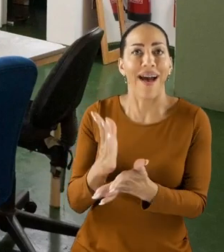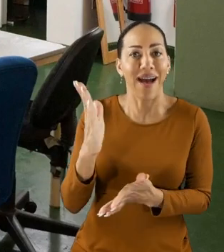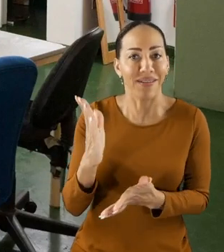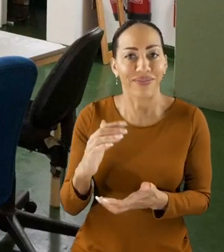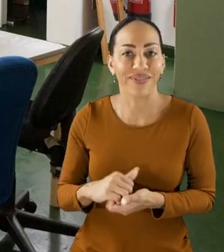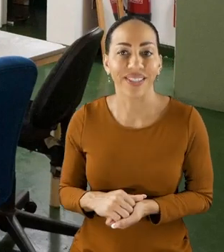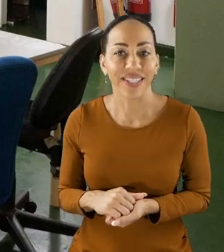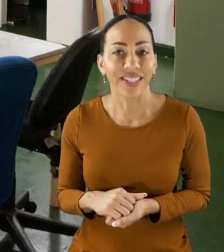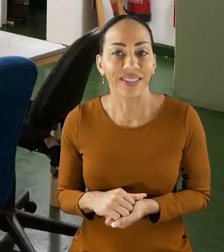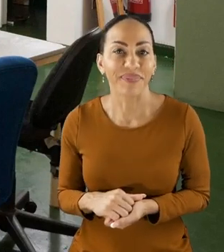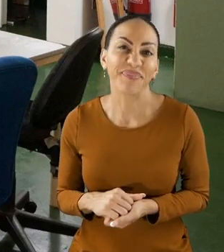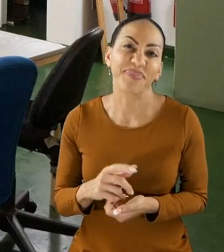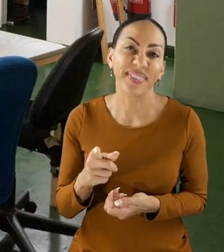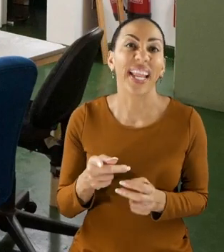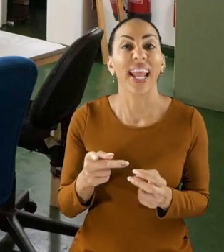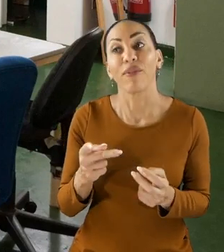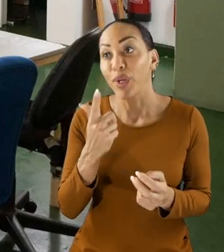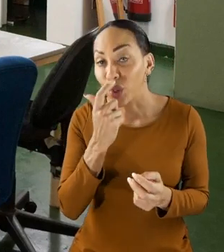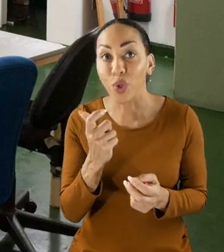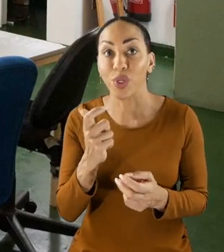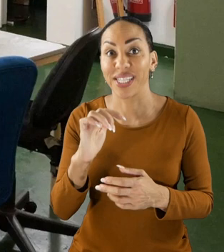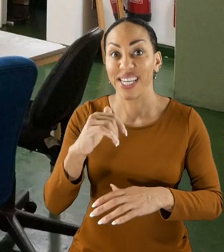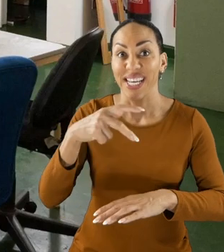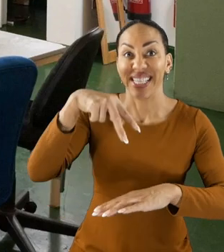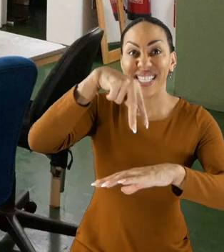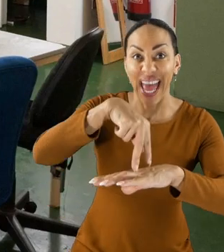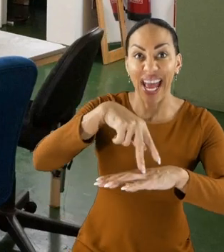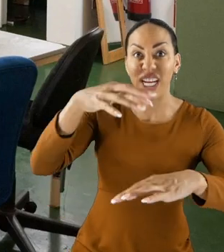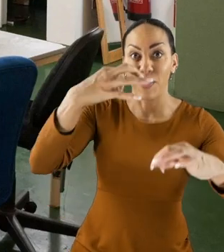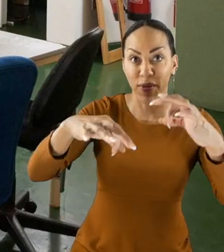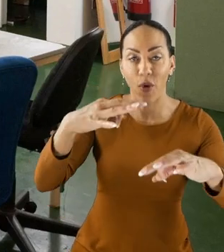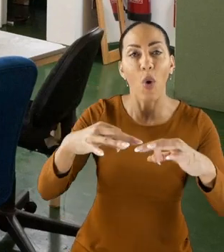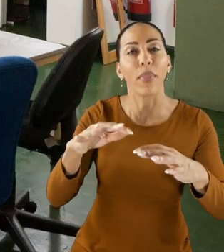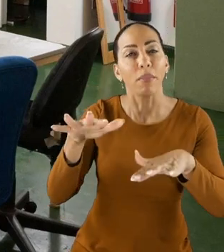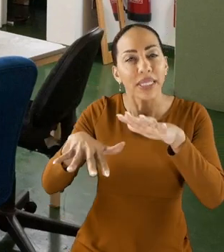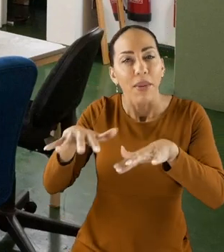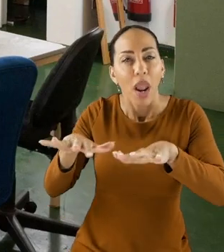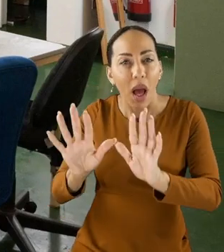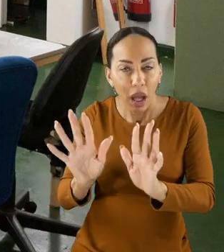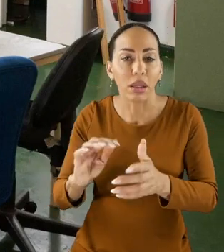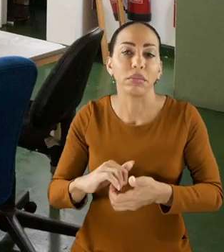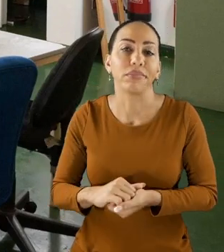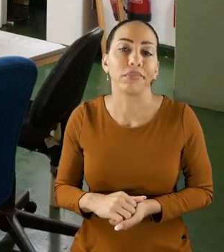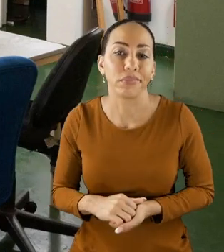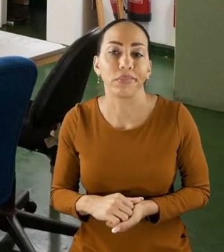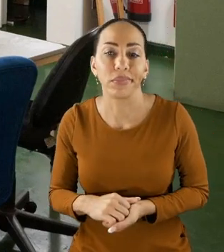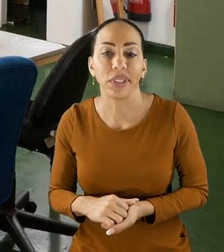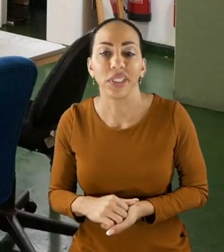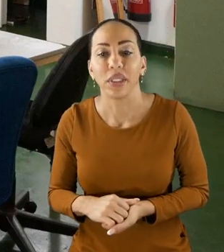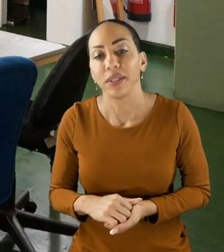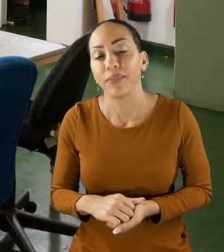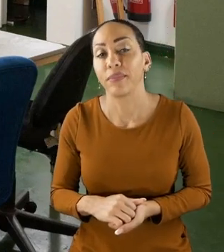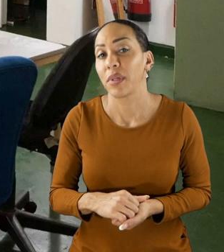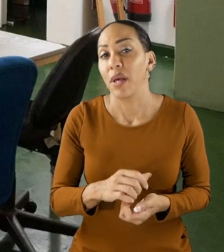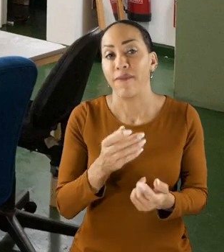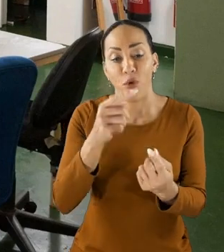have been like had we been able to stage it. And I guess coming to the end of those sort of varied pieces and the